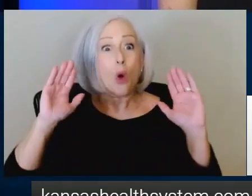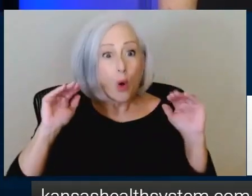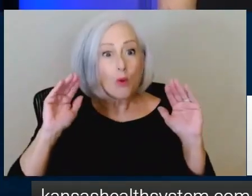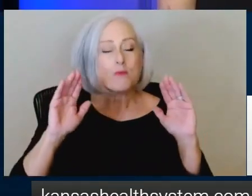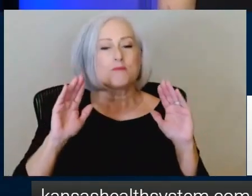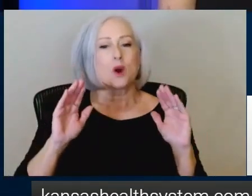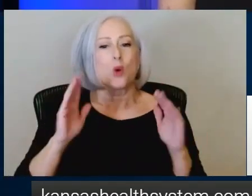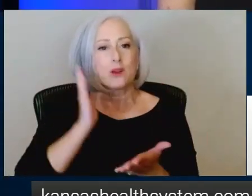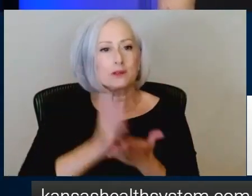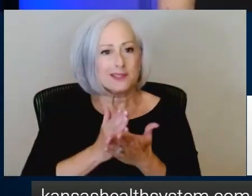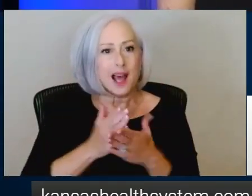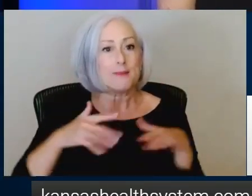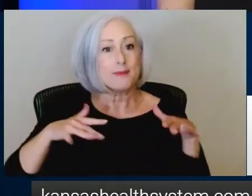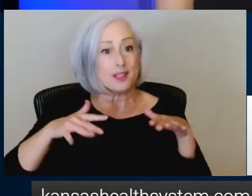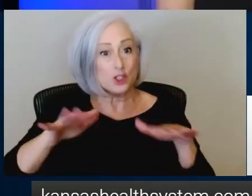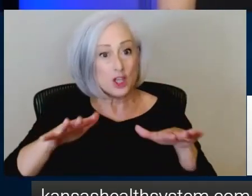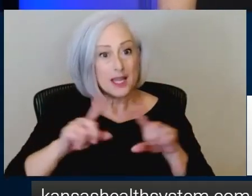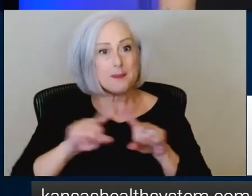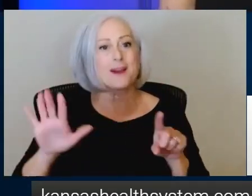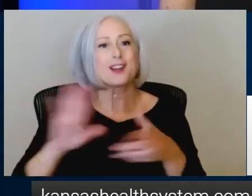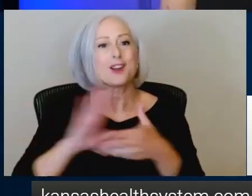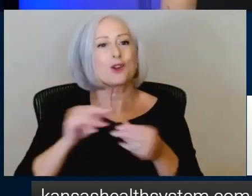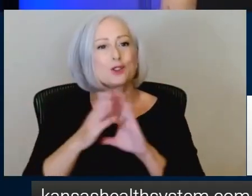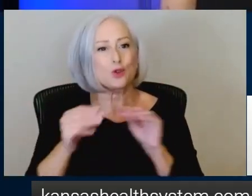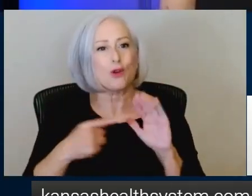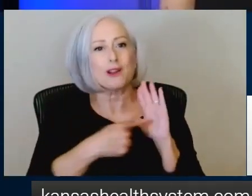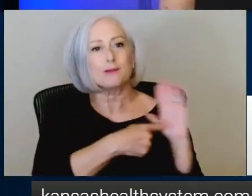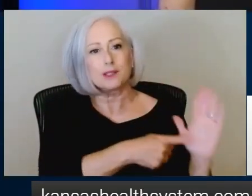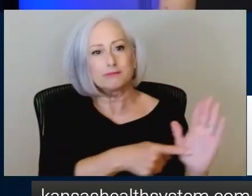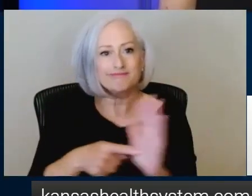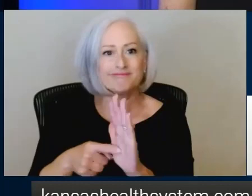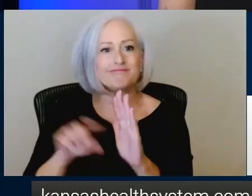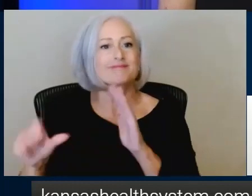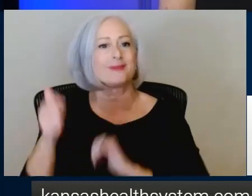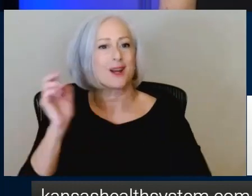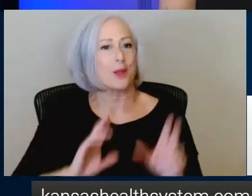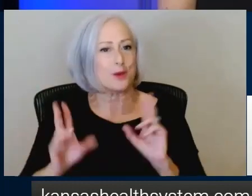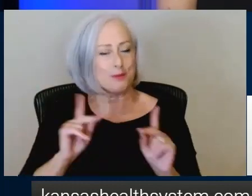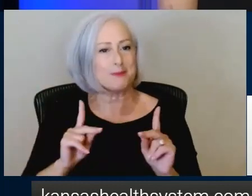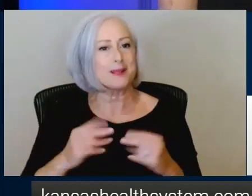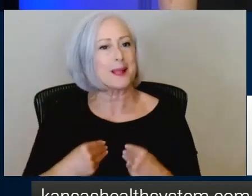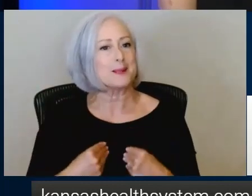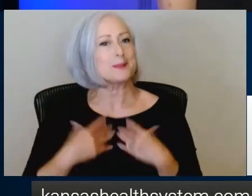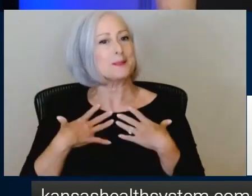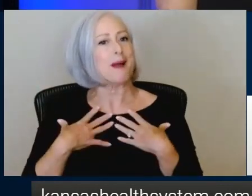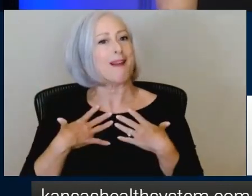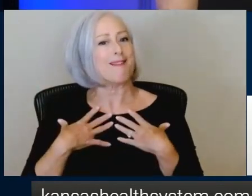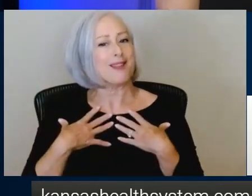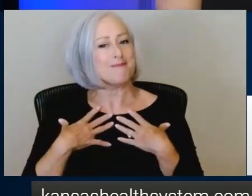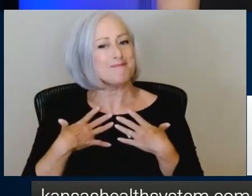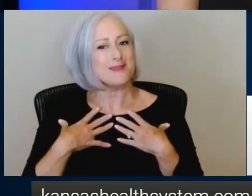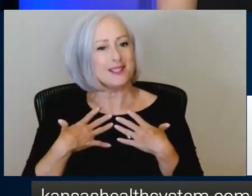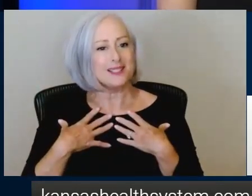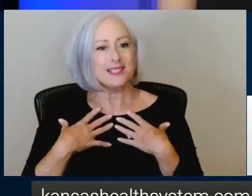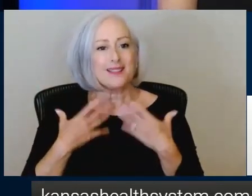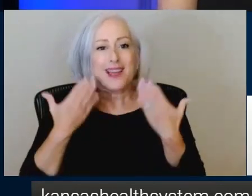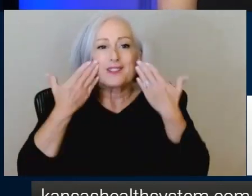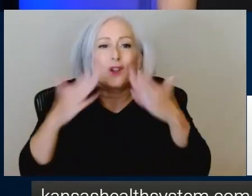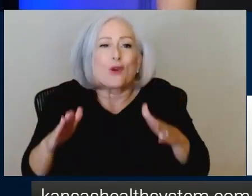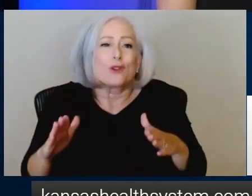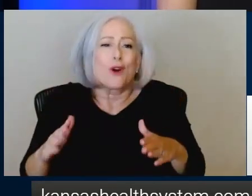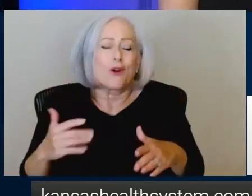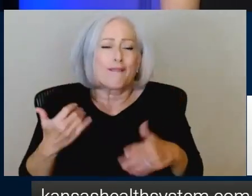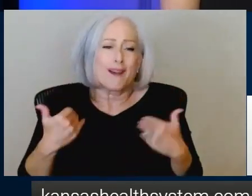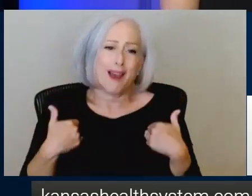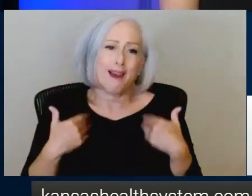but that her story will also serve as an inspiration to other people out there like her that don't know if they have any hope left. So we